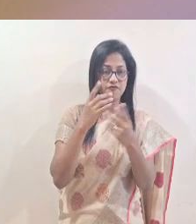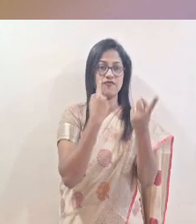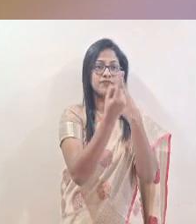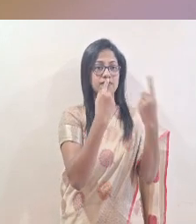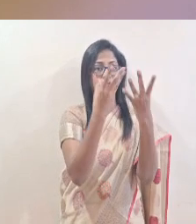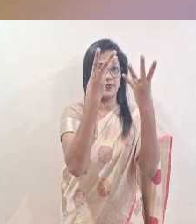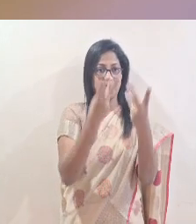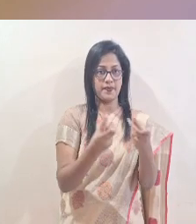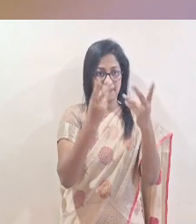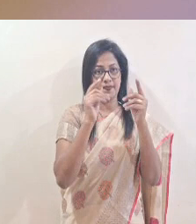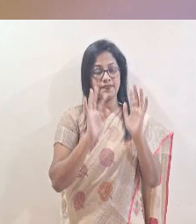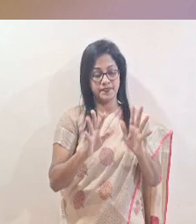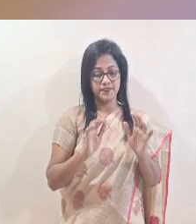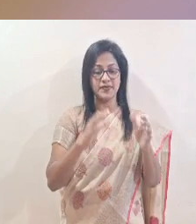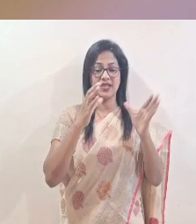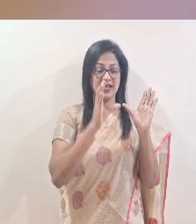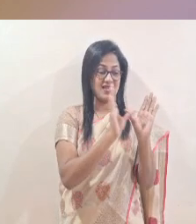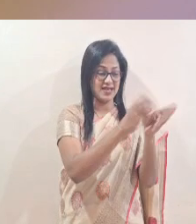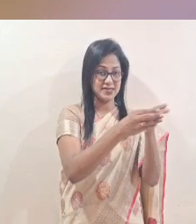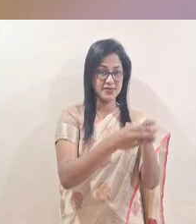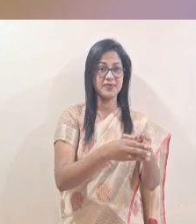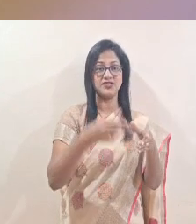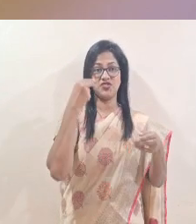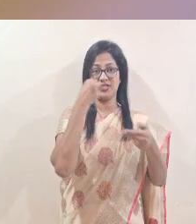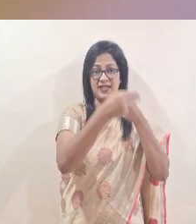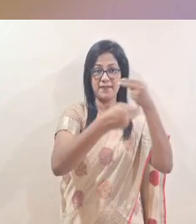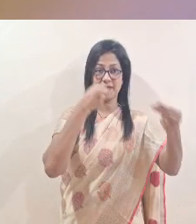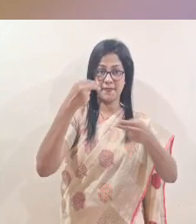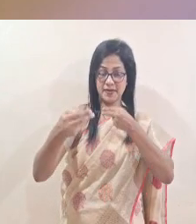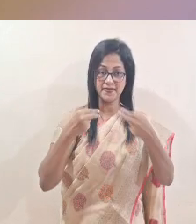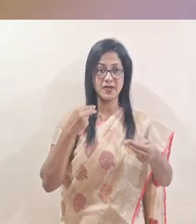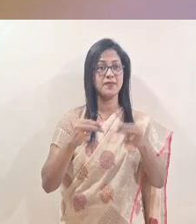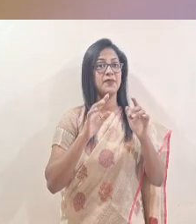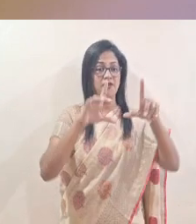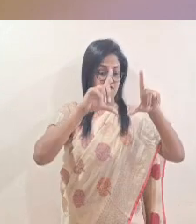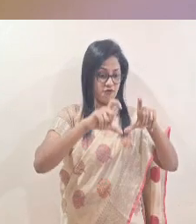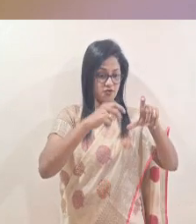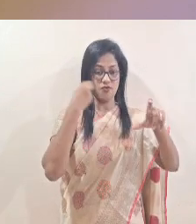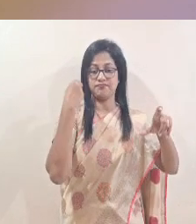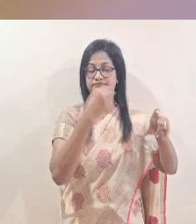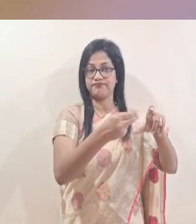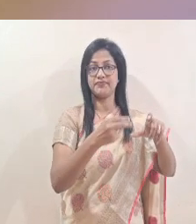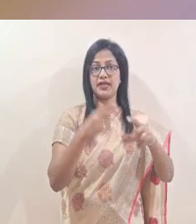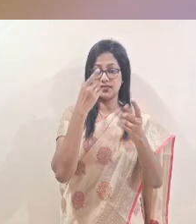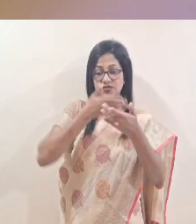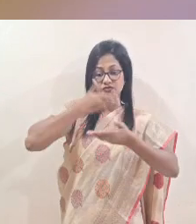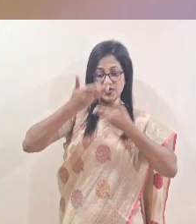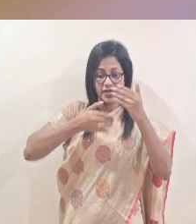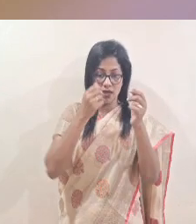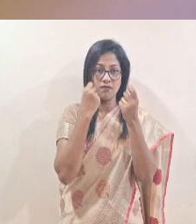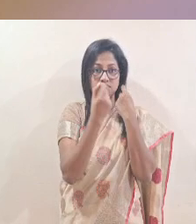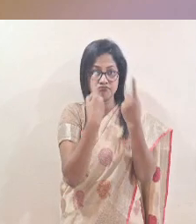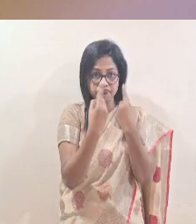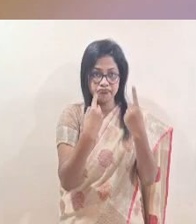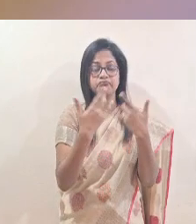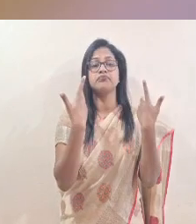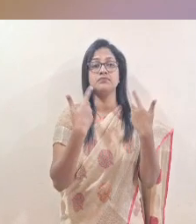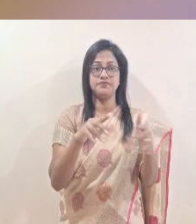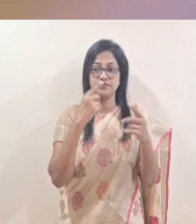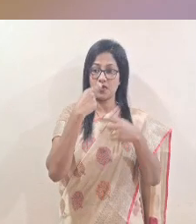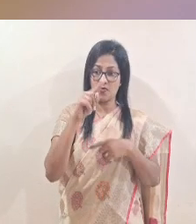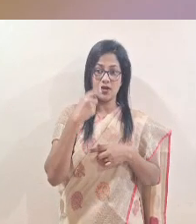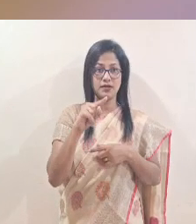grid. For classification, annotation, labeling was done for each clip image, and training and validation was done.